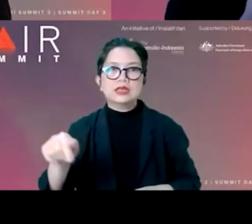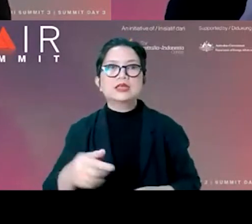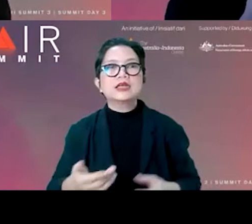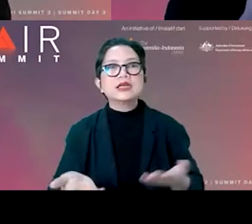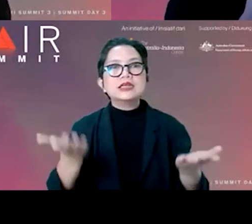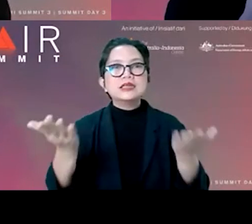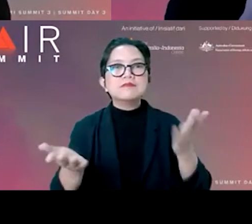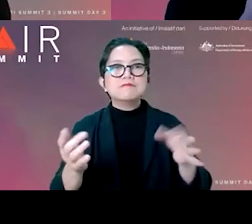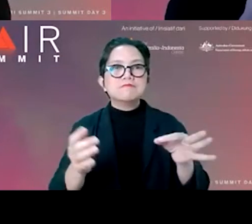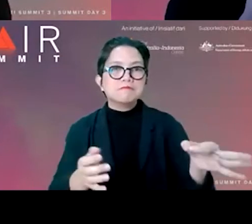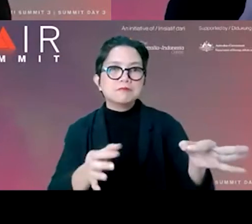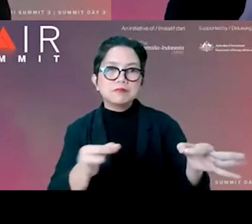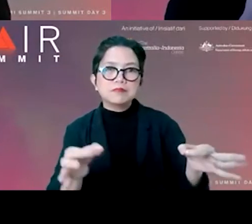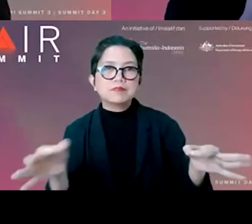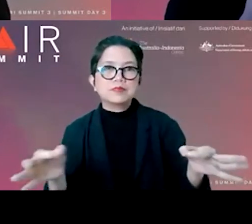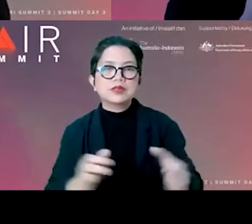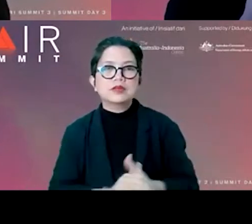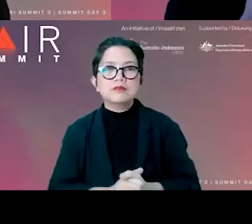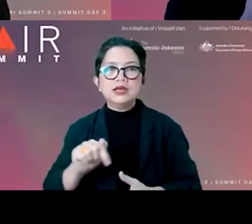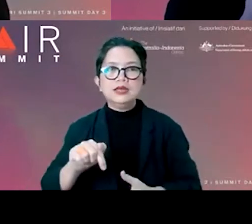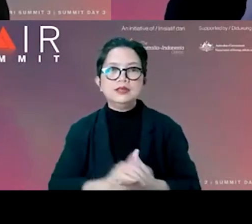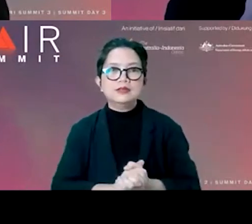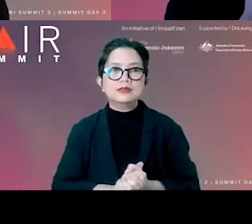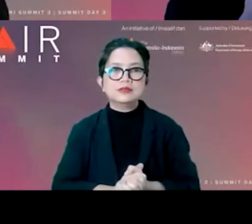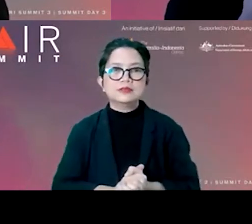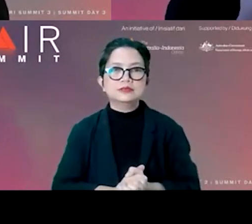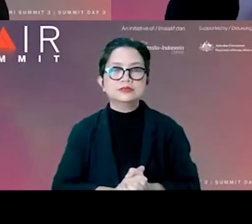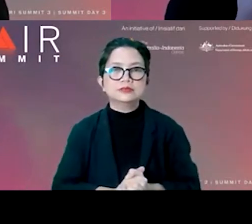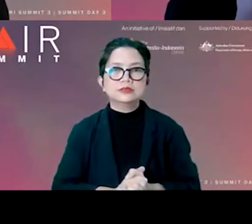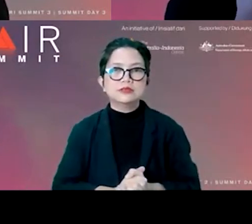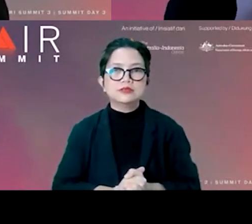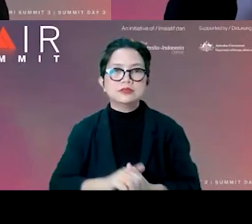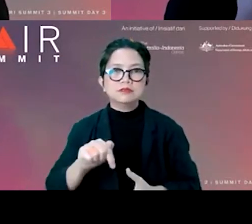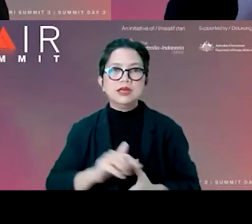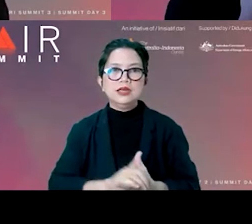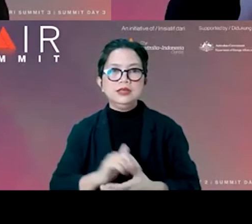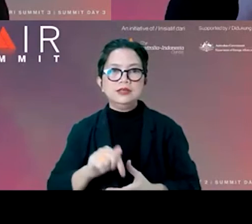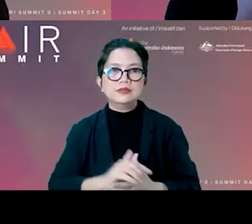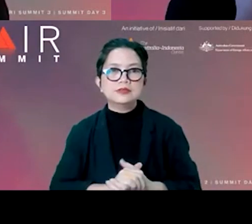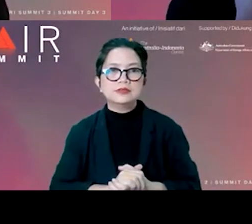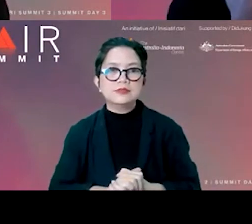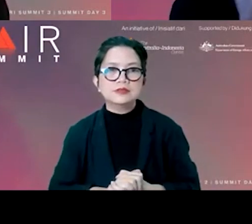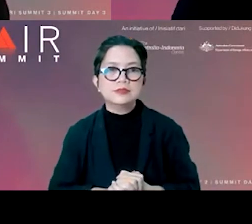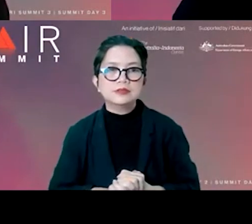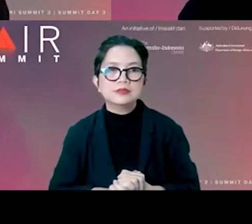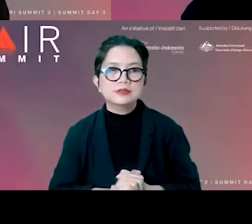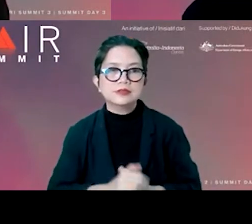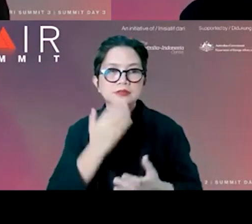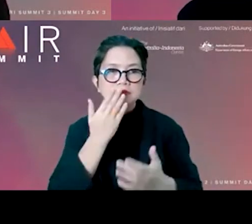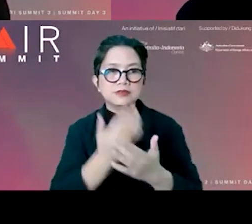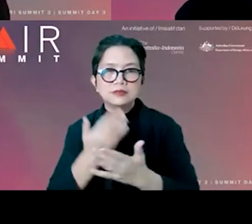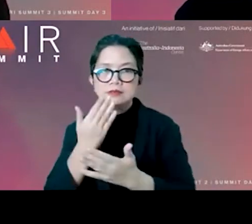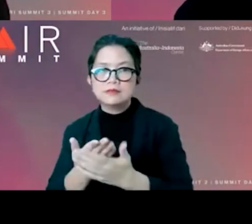Thank you, Bu Tuti, and John. Yeah, thanks, Helen. And I just add my comments to the agenda point. I